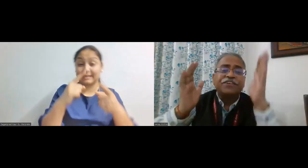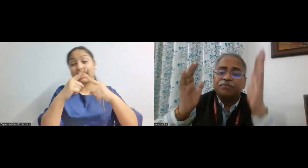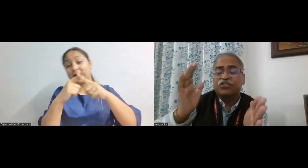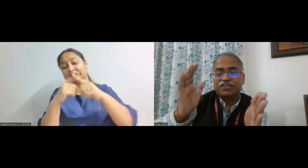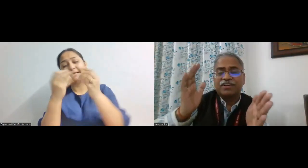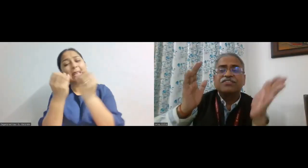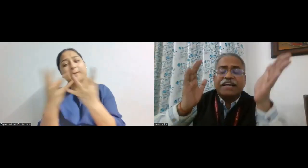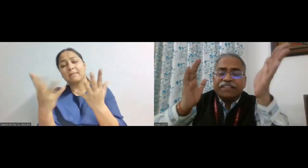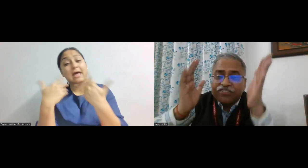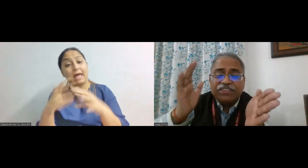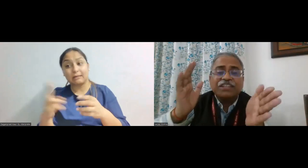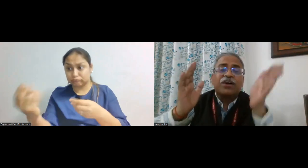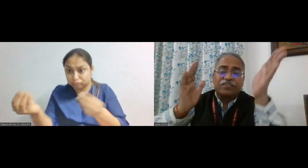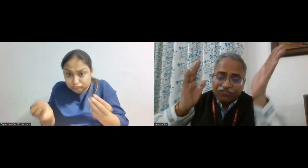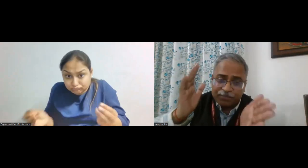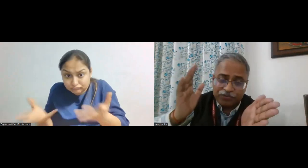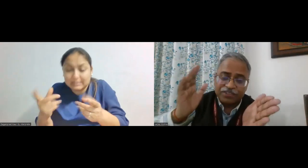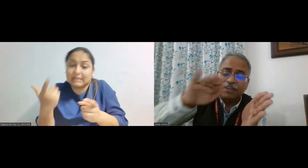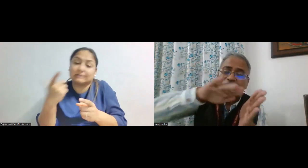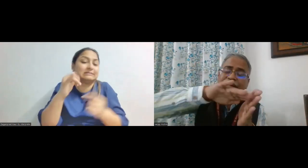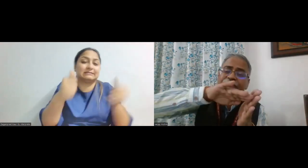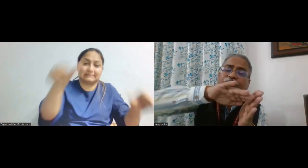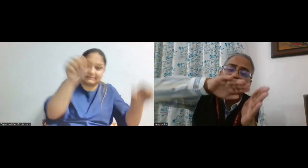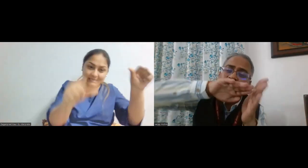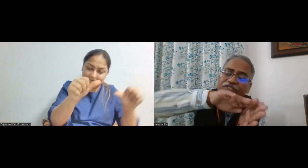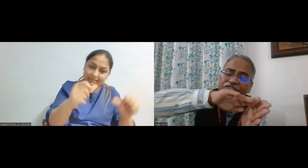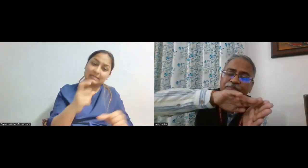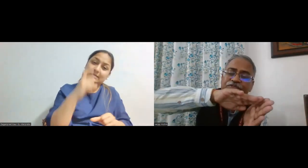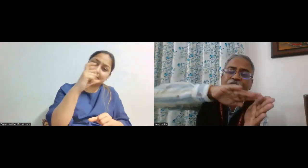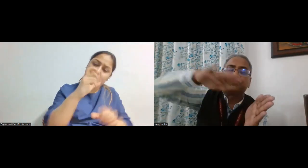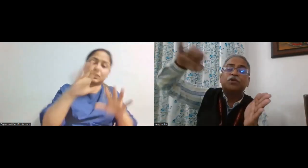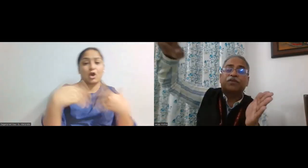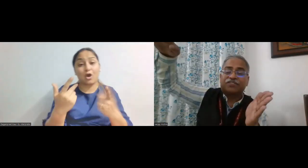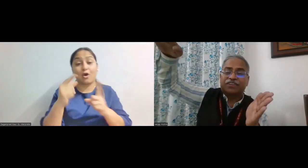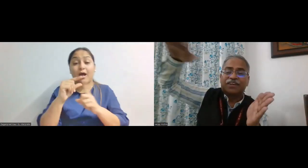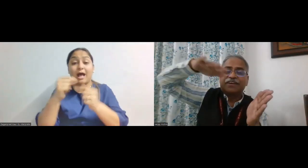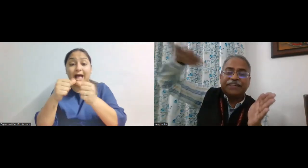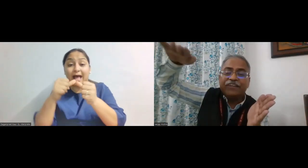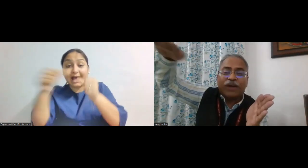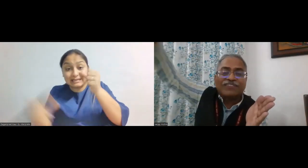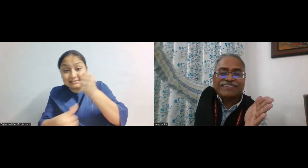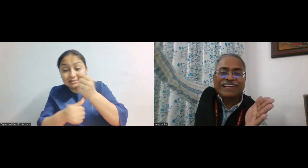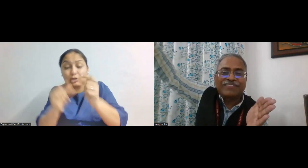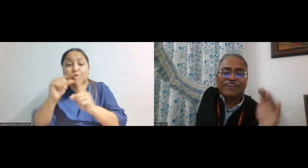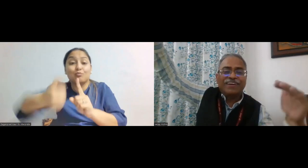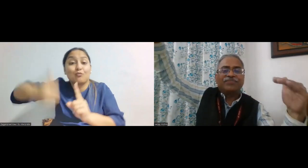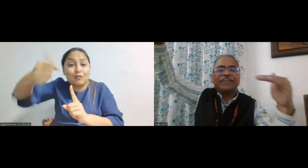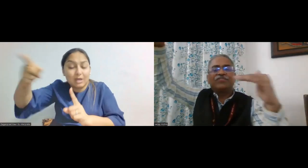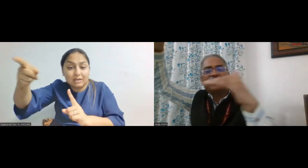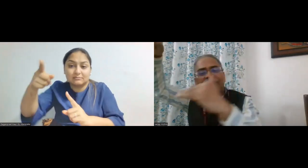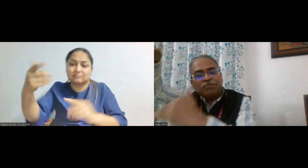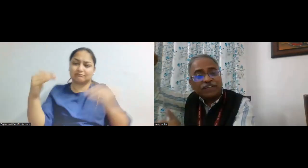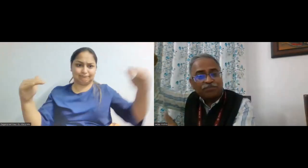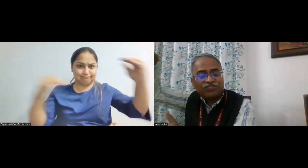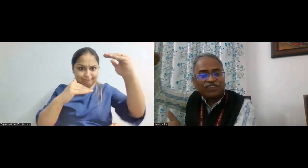initial entry position, scientist C or assistant professor. But as you move from assistant professor to full professor, dean, vice chancellor level, that